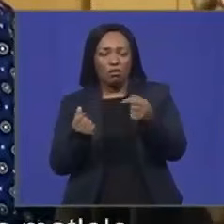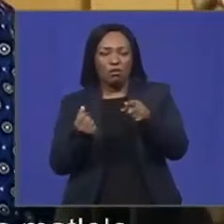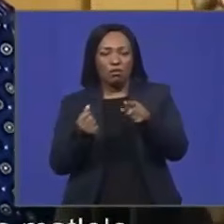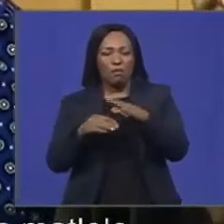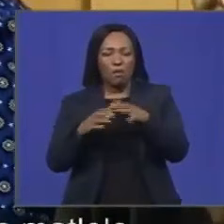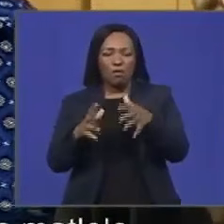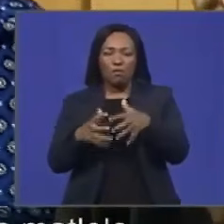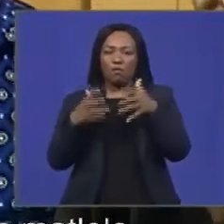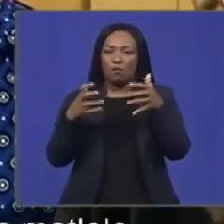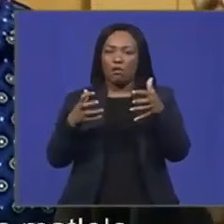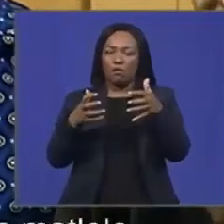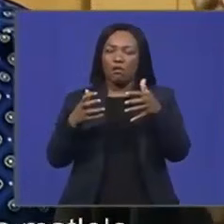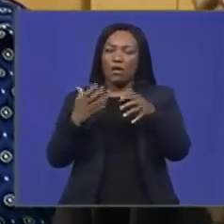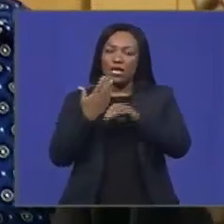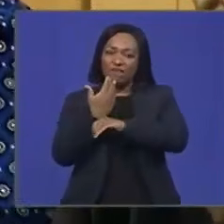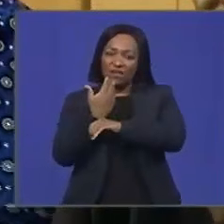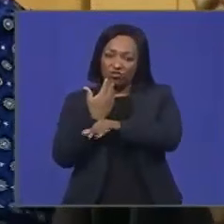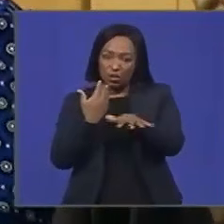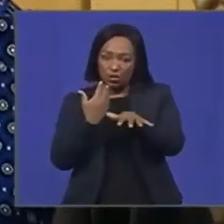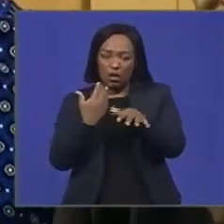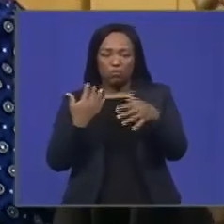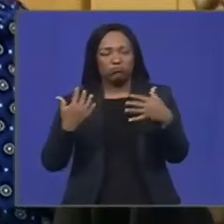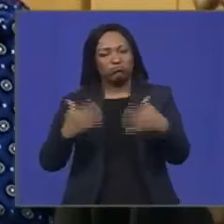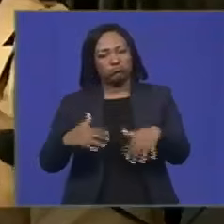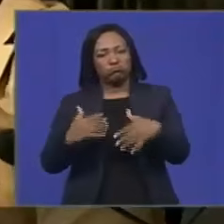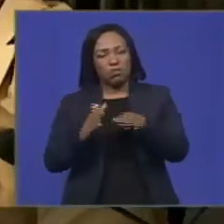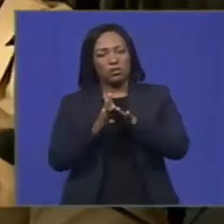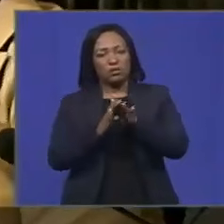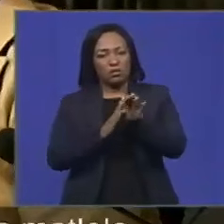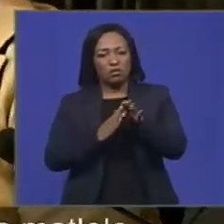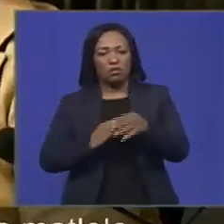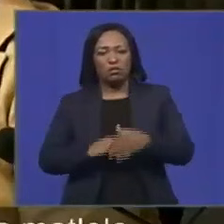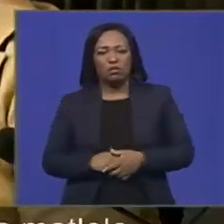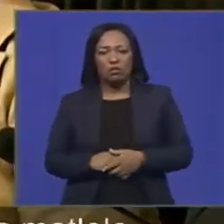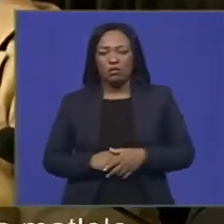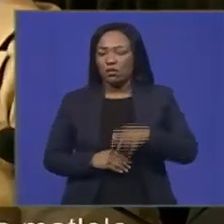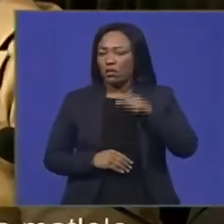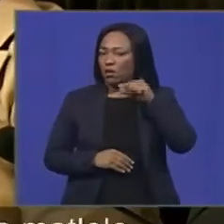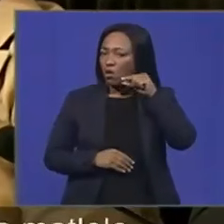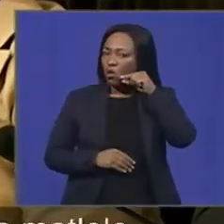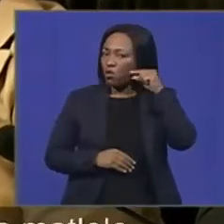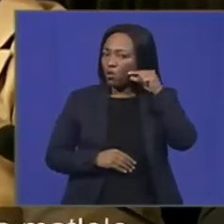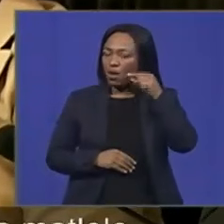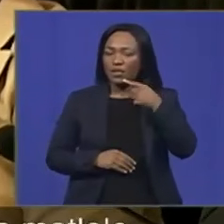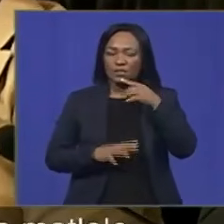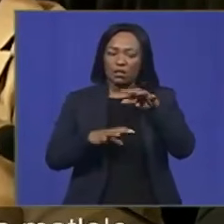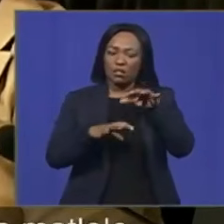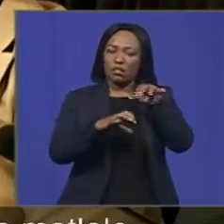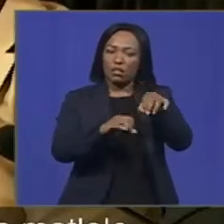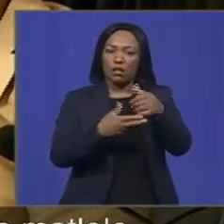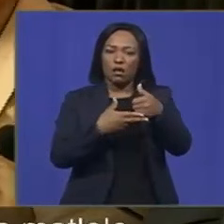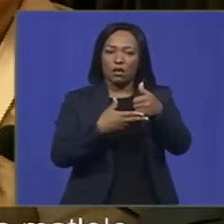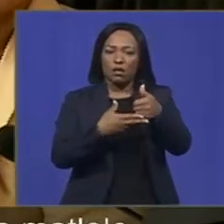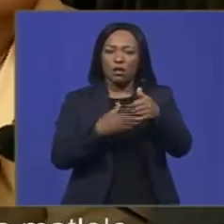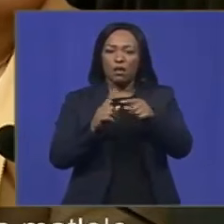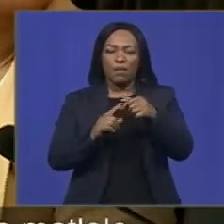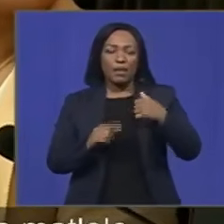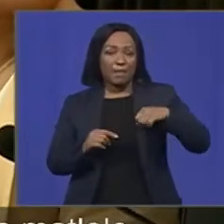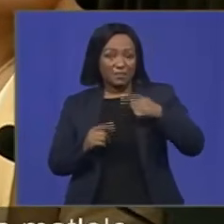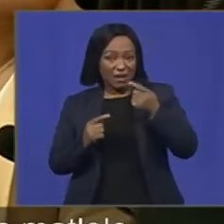expand critical infrastructure remains surely constrained. Godongwana re lefapha la gagwe le a thusa fela ga le kitla le thusa masepala